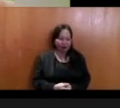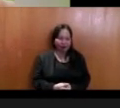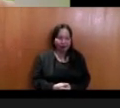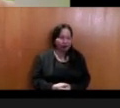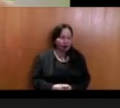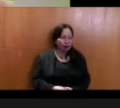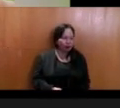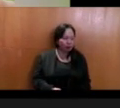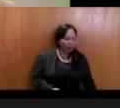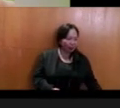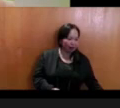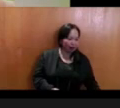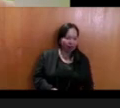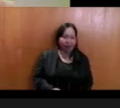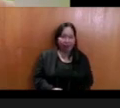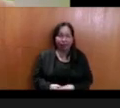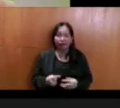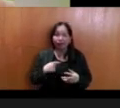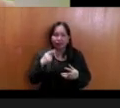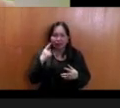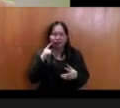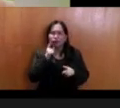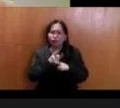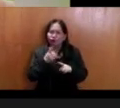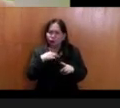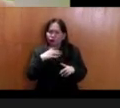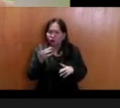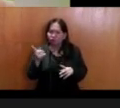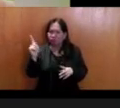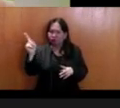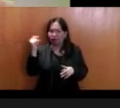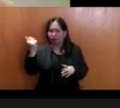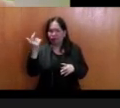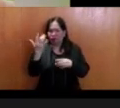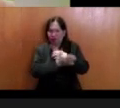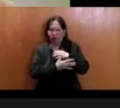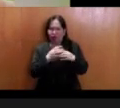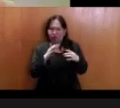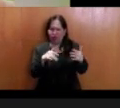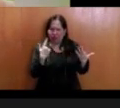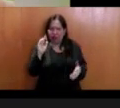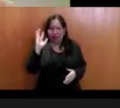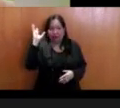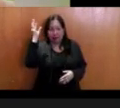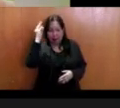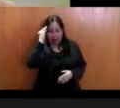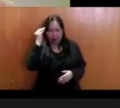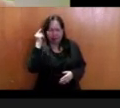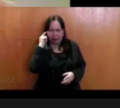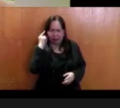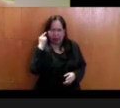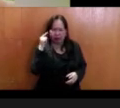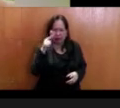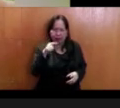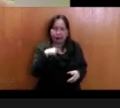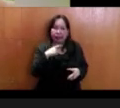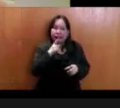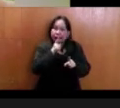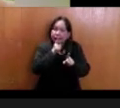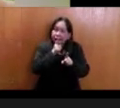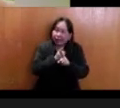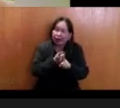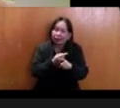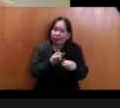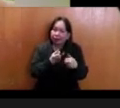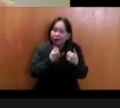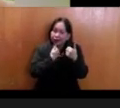It's so frustrating. These businessmen, they're very practical. They say, you know, if government thinks, if we take the right approach, we